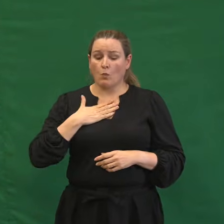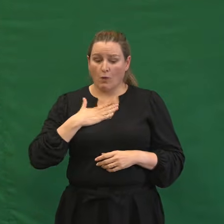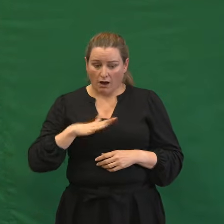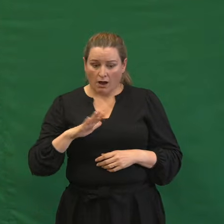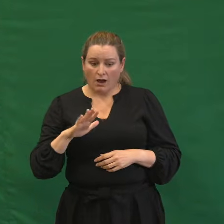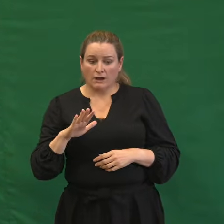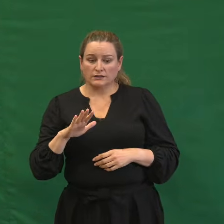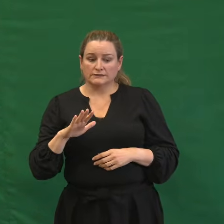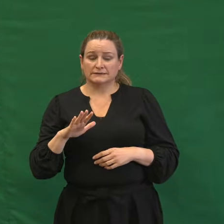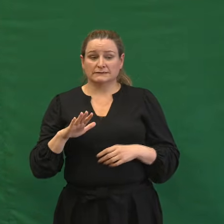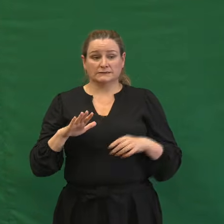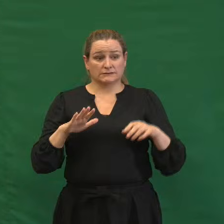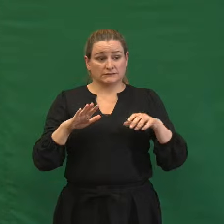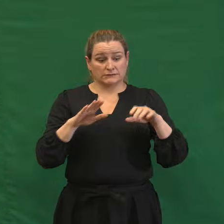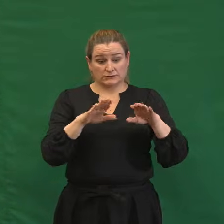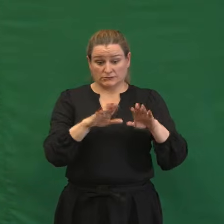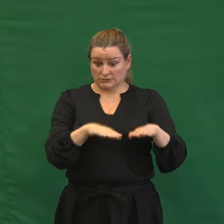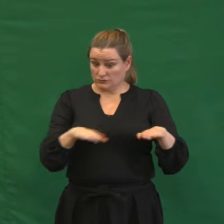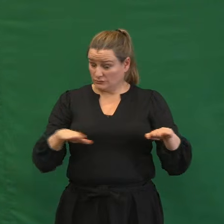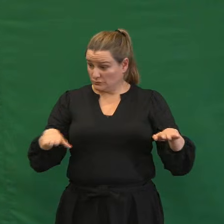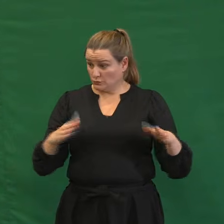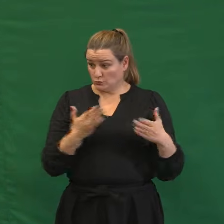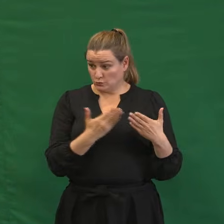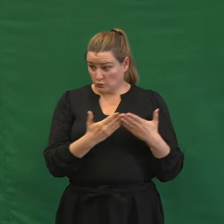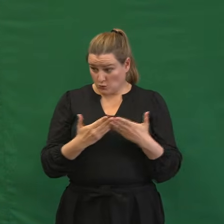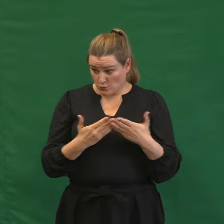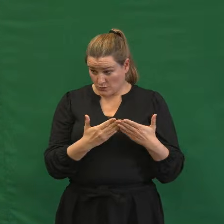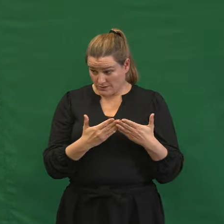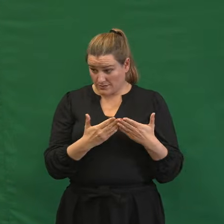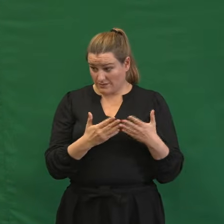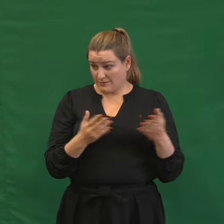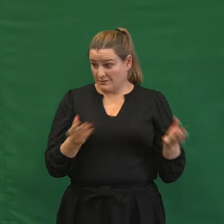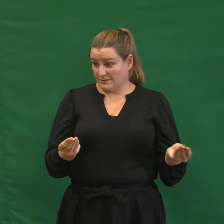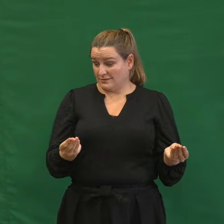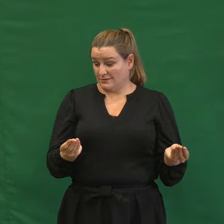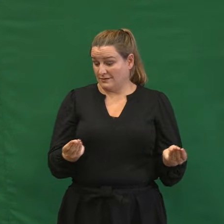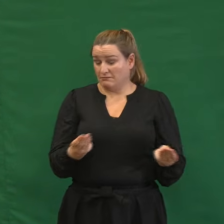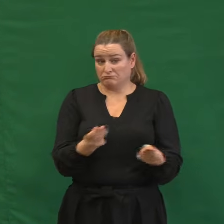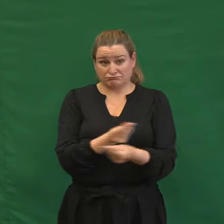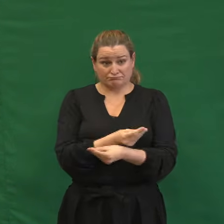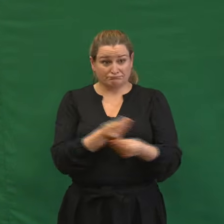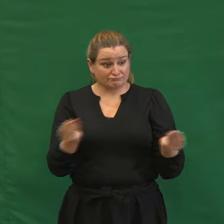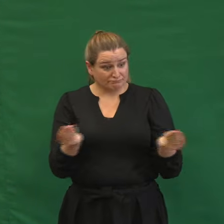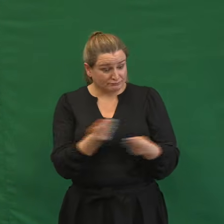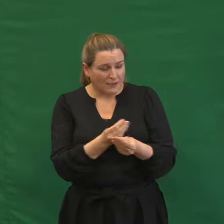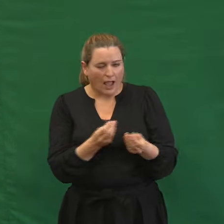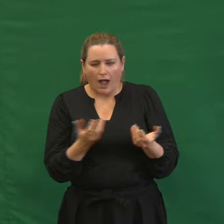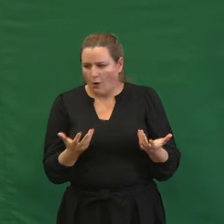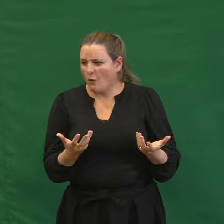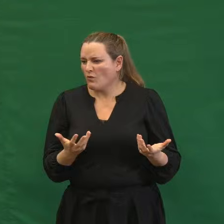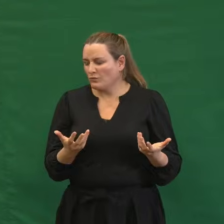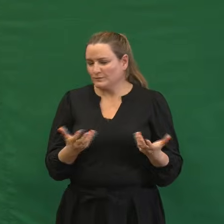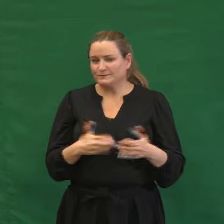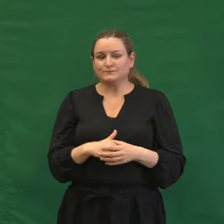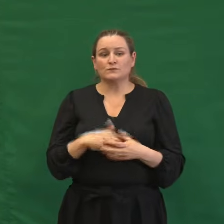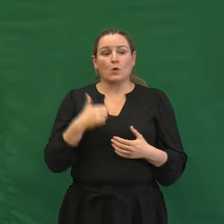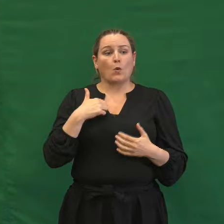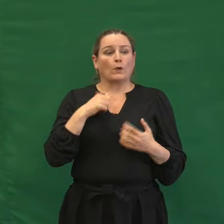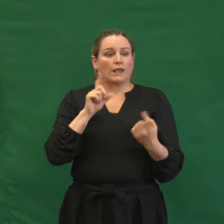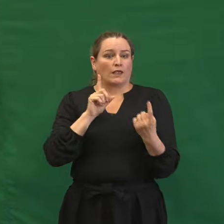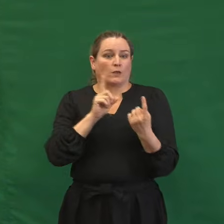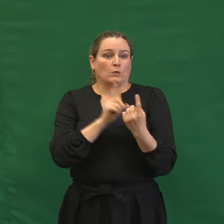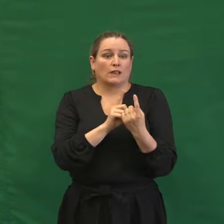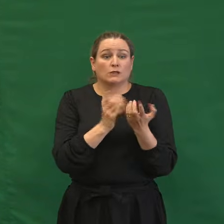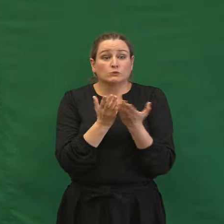between themselves. So, yeah, we're working with the Witwatersrand School, and we're planning to